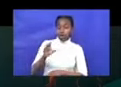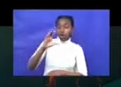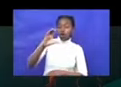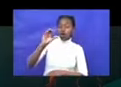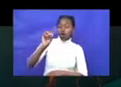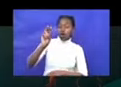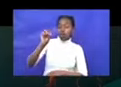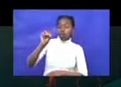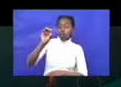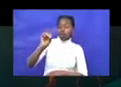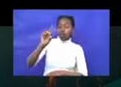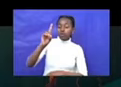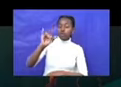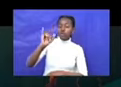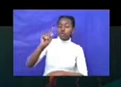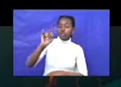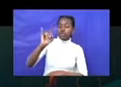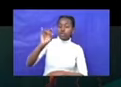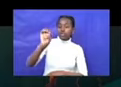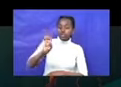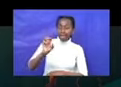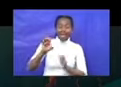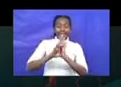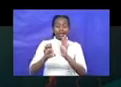me talk about rice.